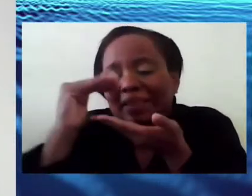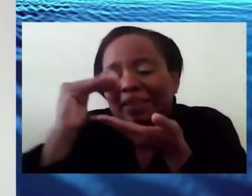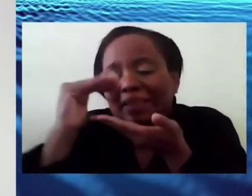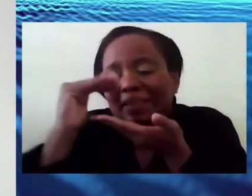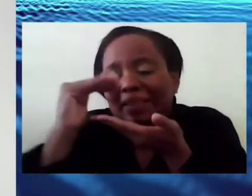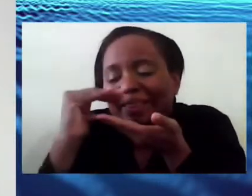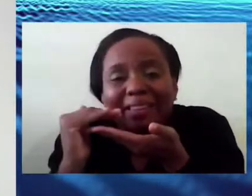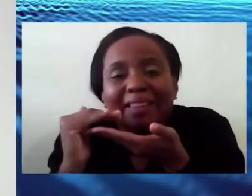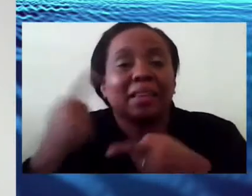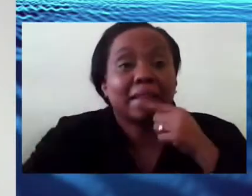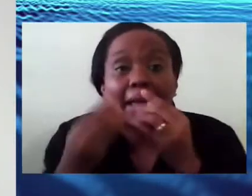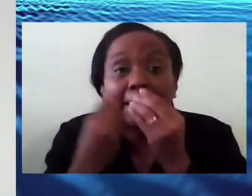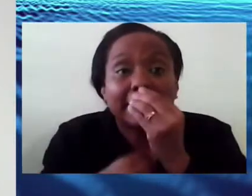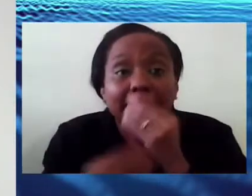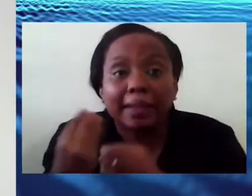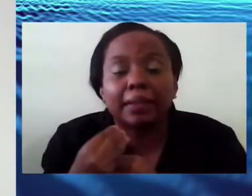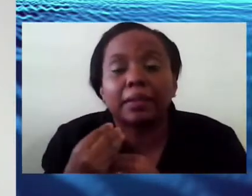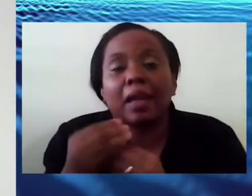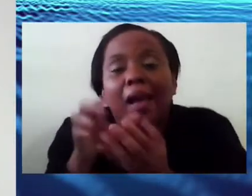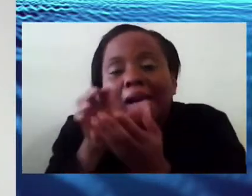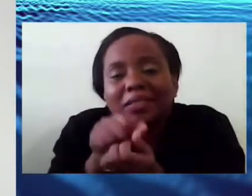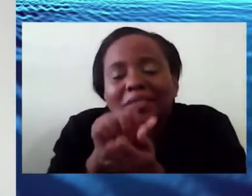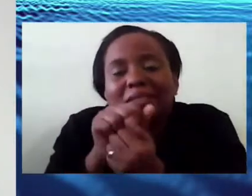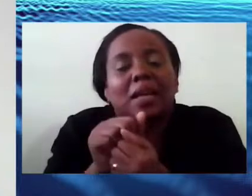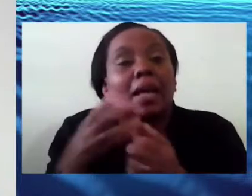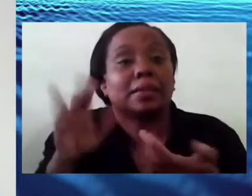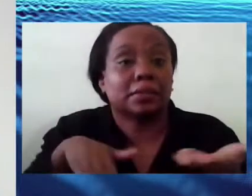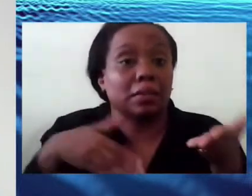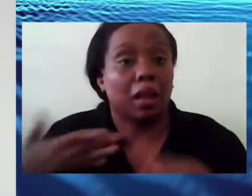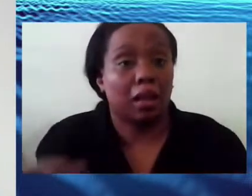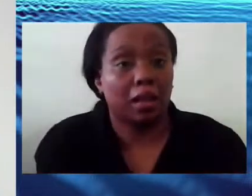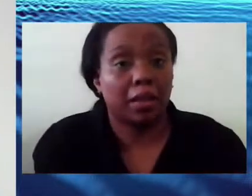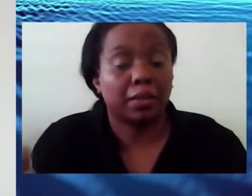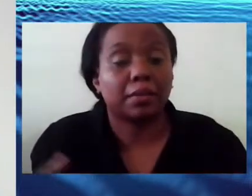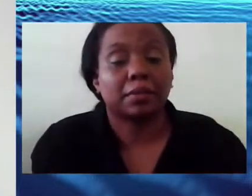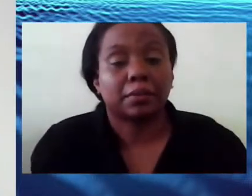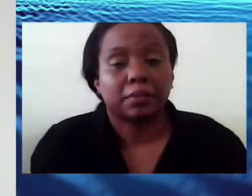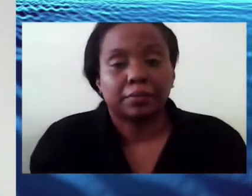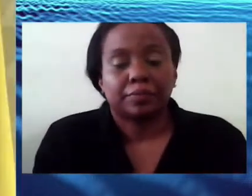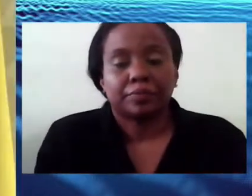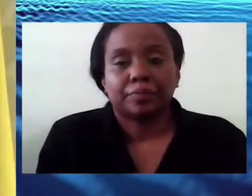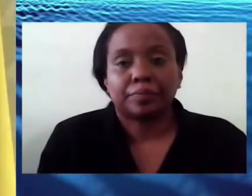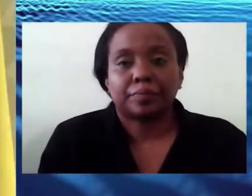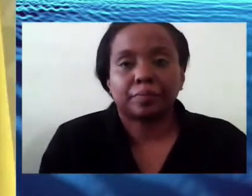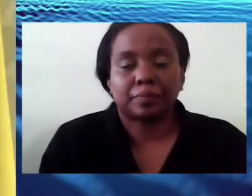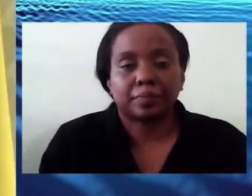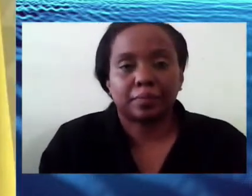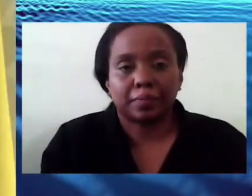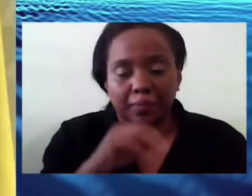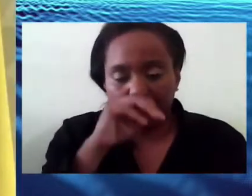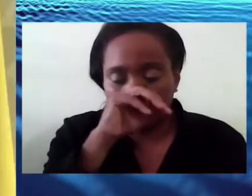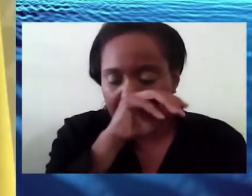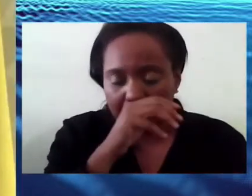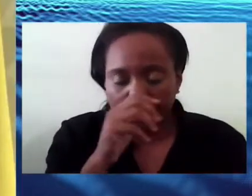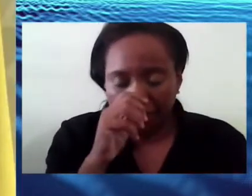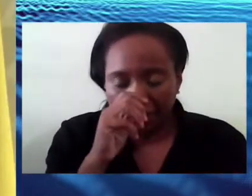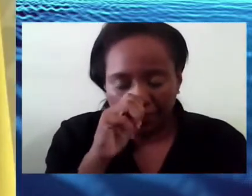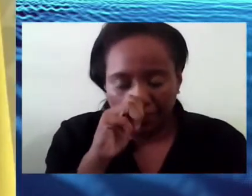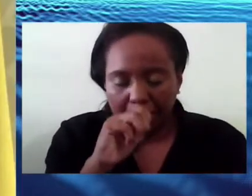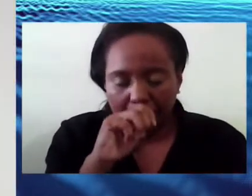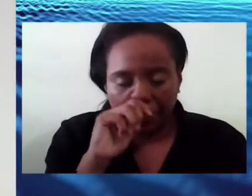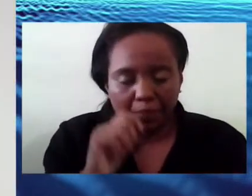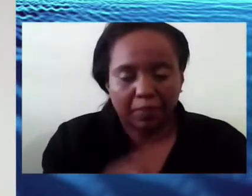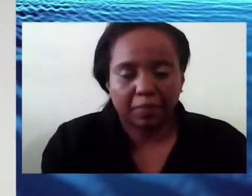their appetites, and they die of starvation. So there are all kinds of long-term, acute, medium-term,